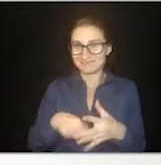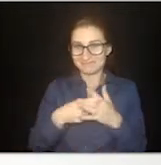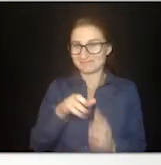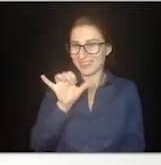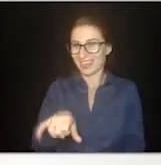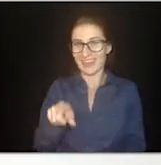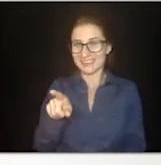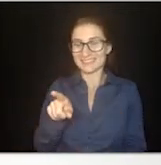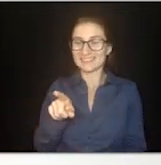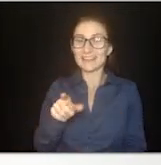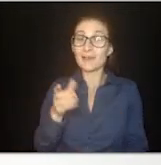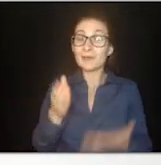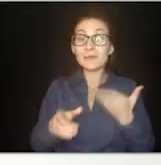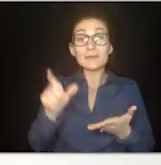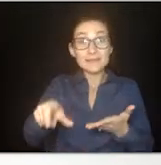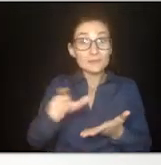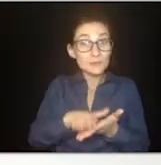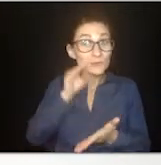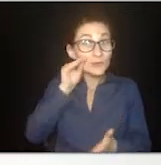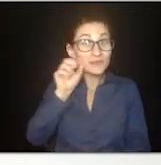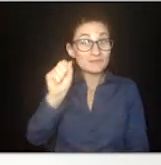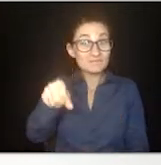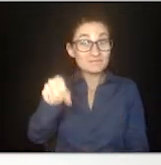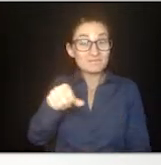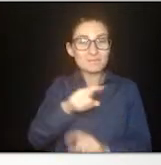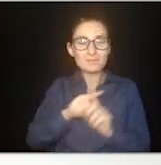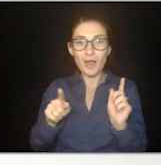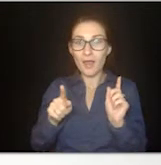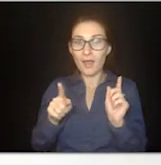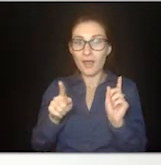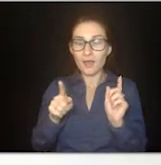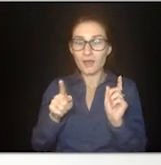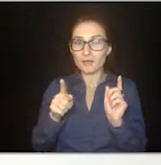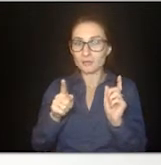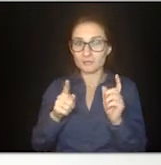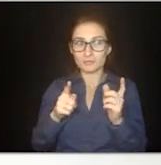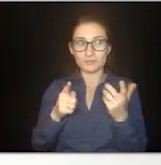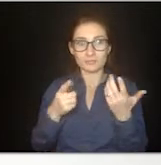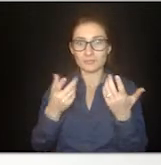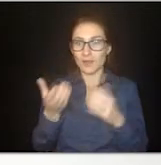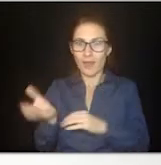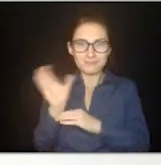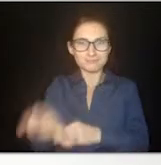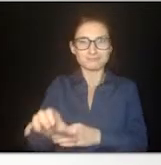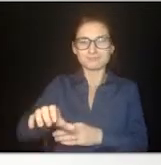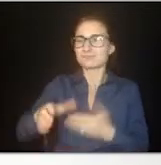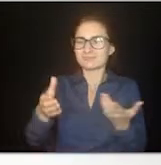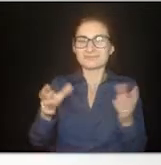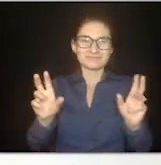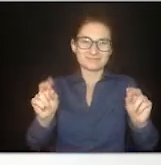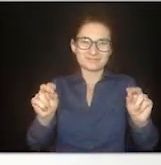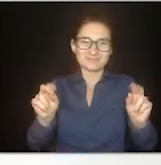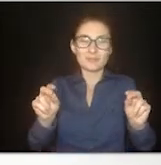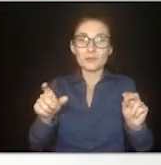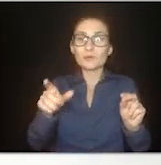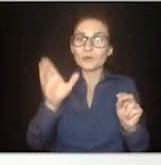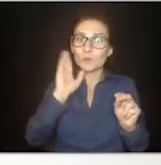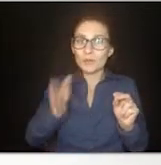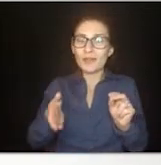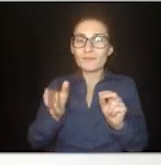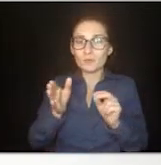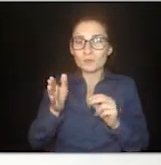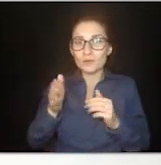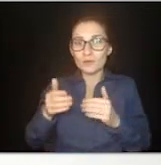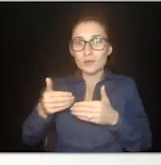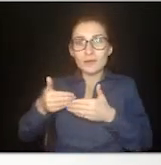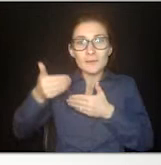with something like this. It may be something he needs to learn, but you don't want to start with this. You want to build to something like this because